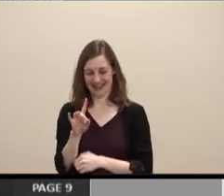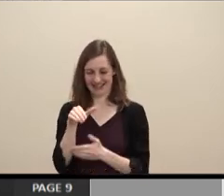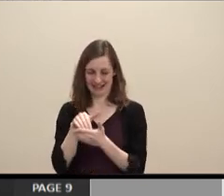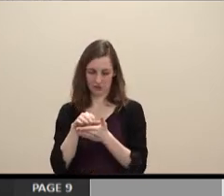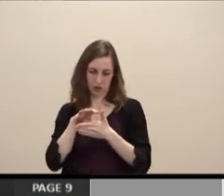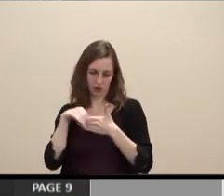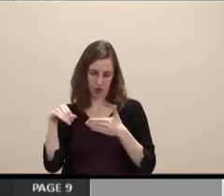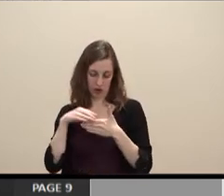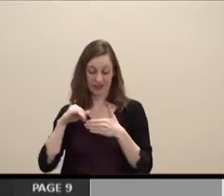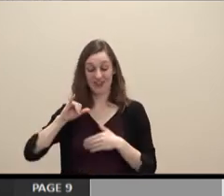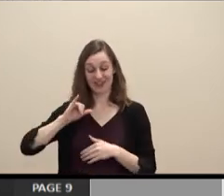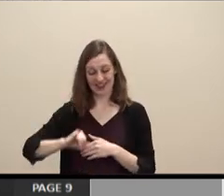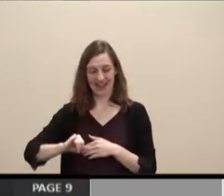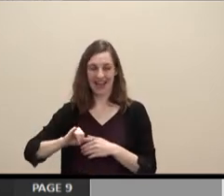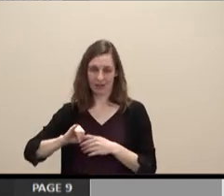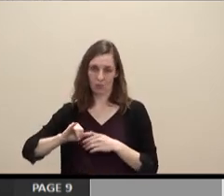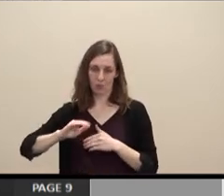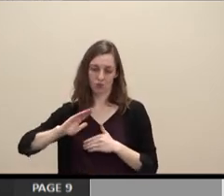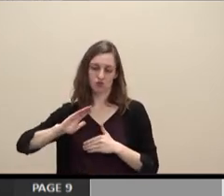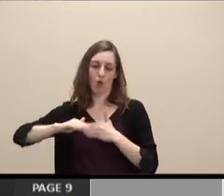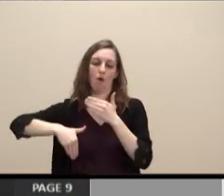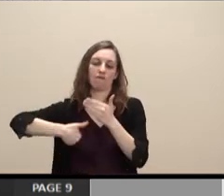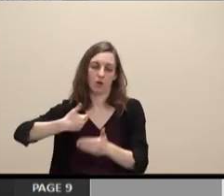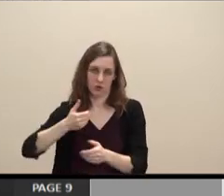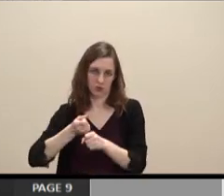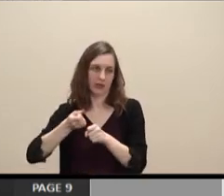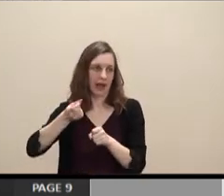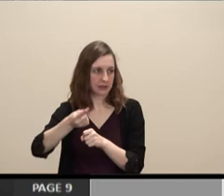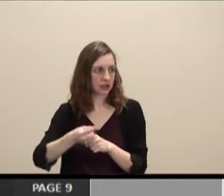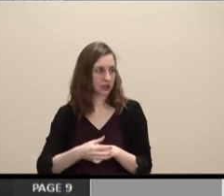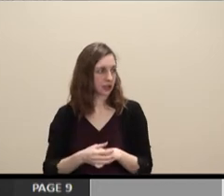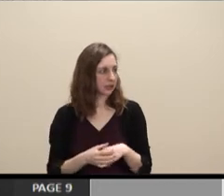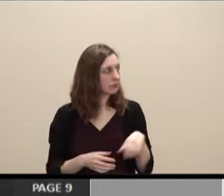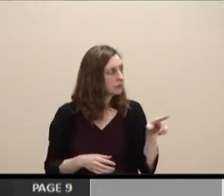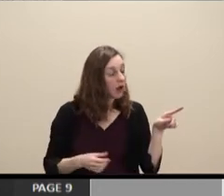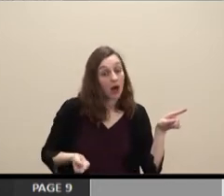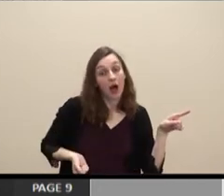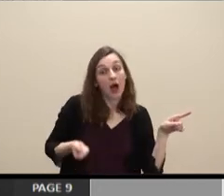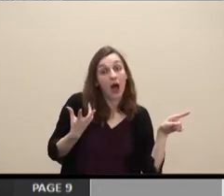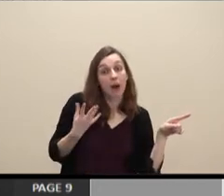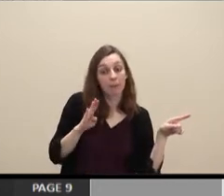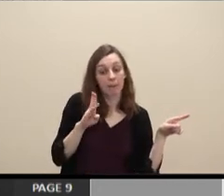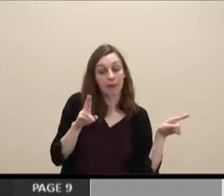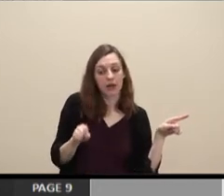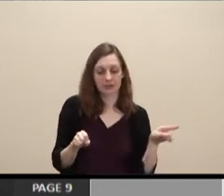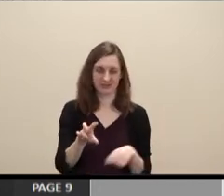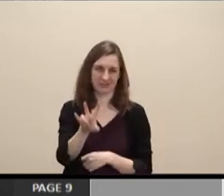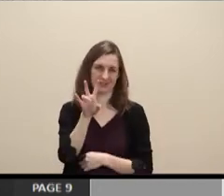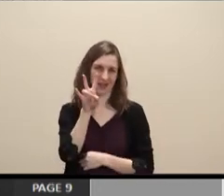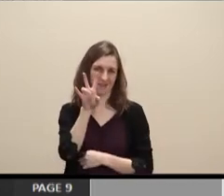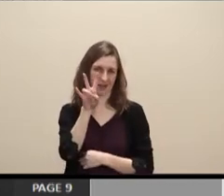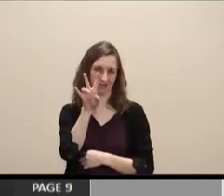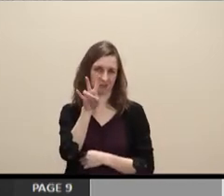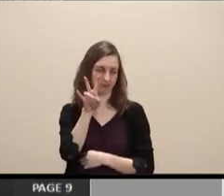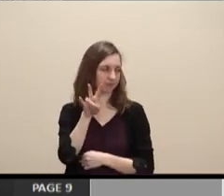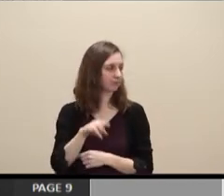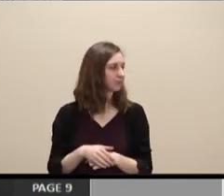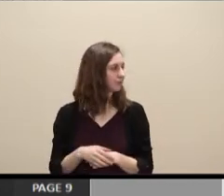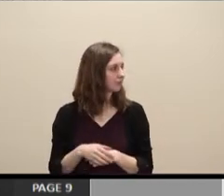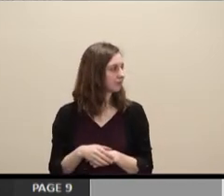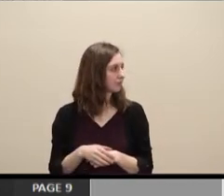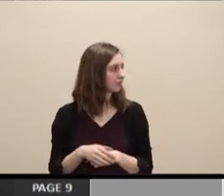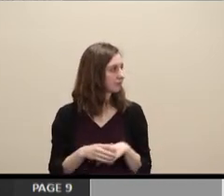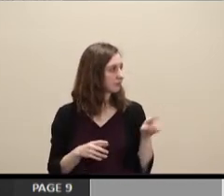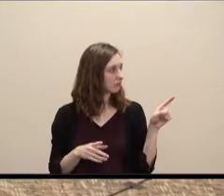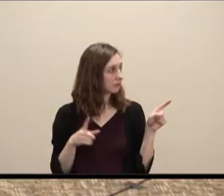that rolled forward because they weren't delivered until the fall. How many buses was that? Seven. Seven?